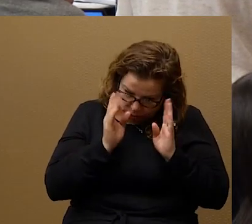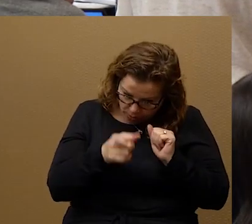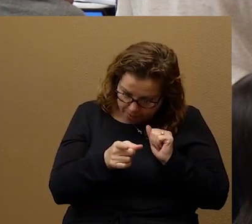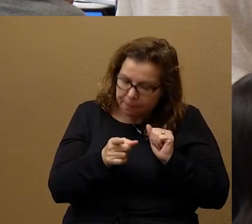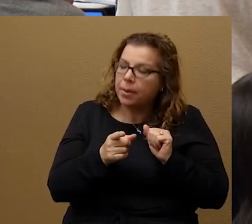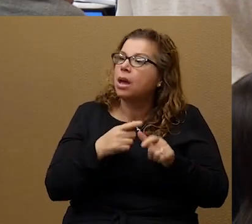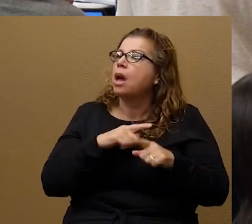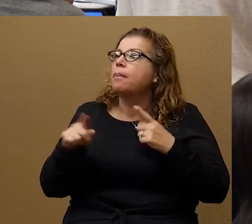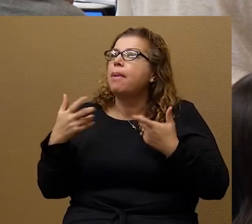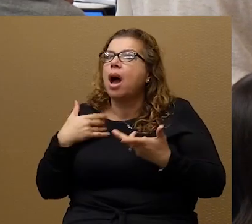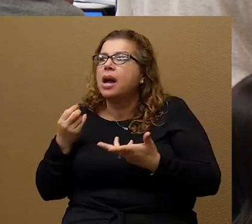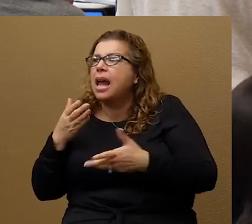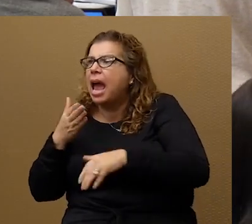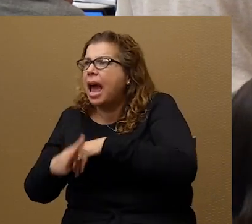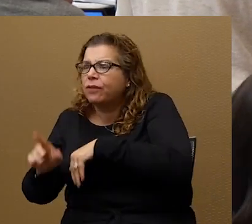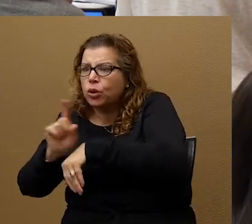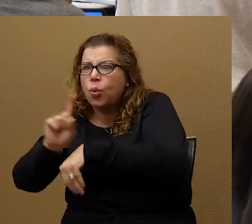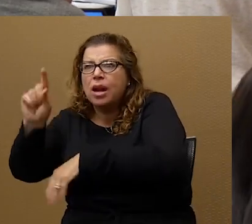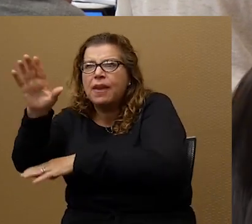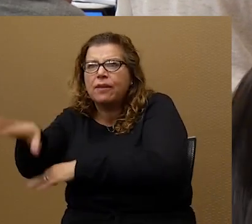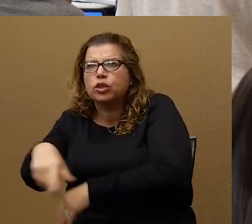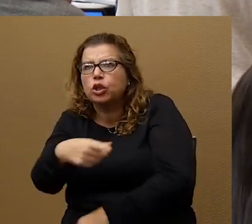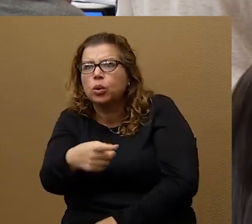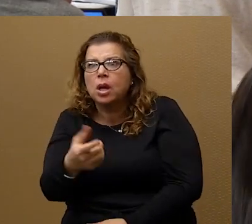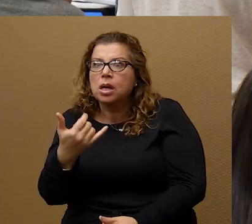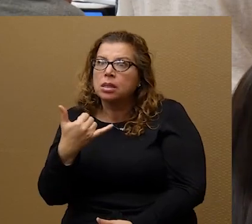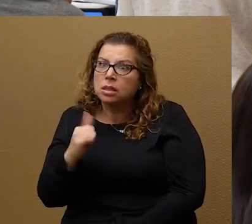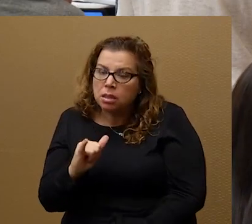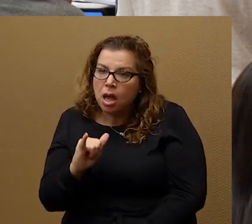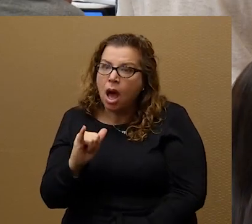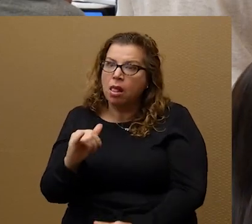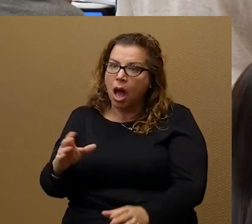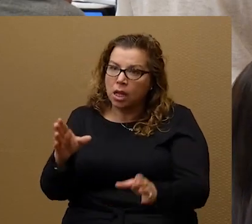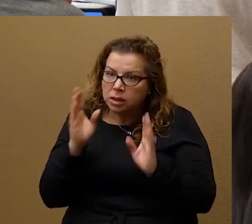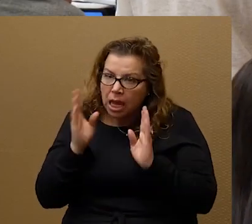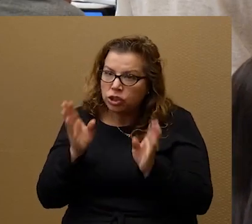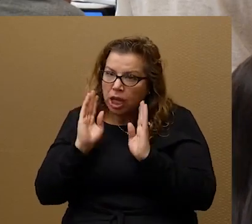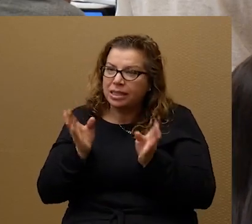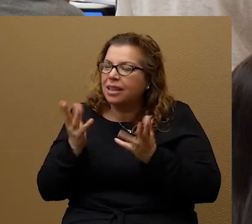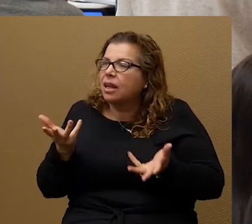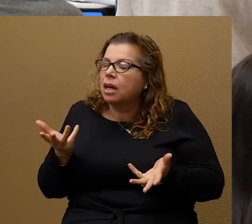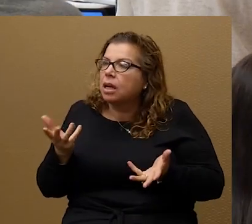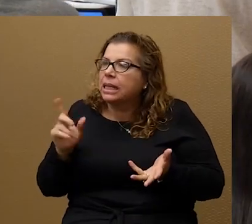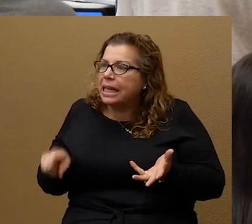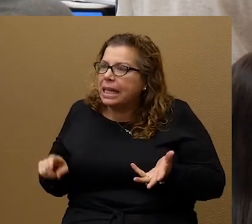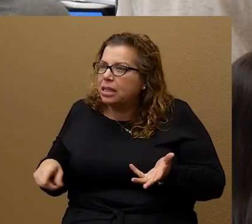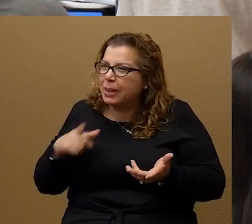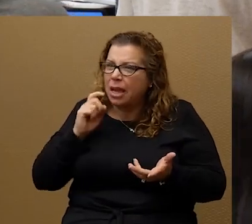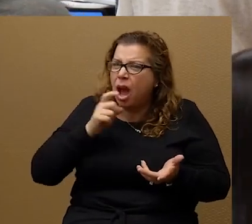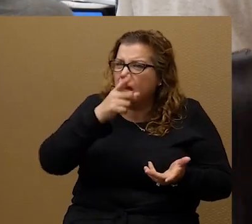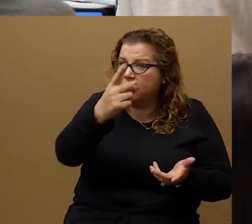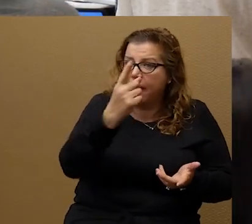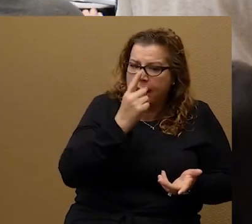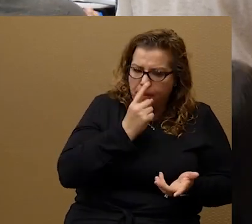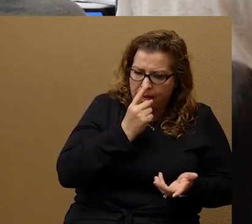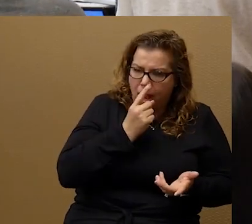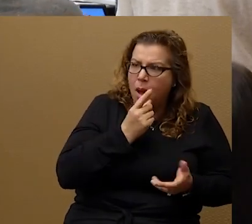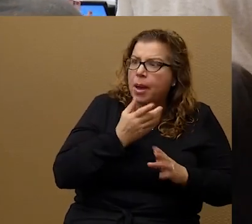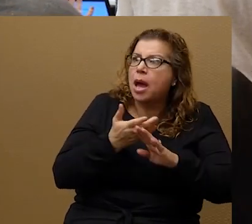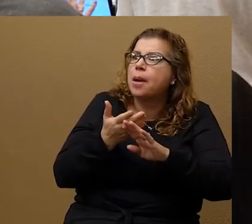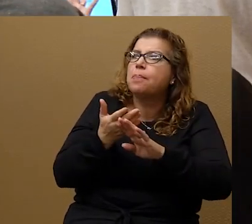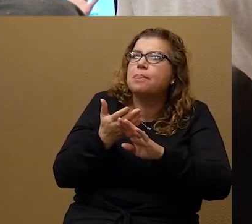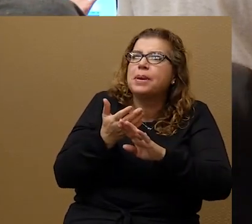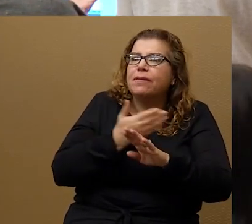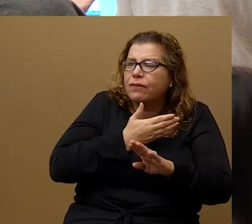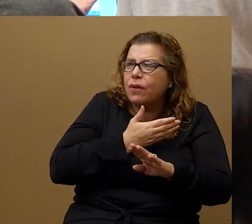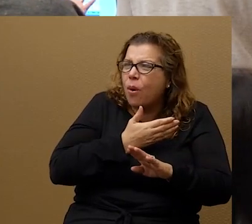still having that behavior. I just don't understand how seeing them in the morning satisfies, or seeing them prior to